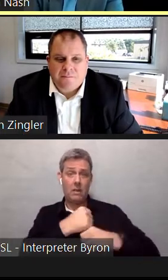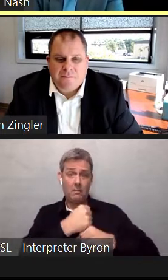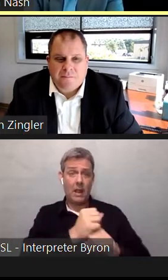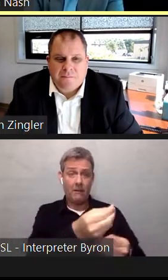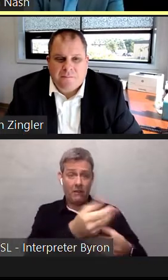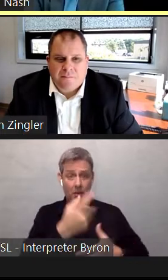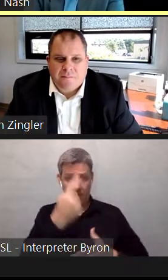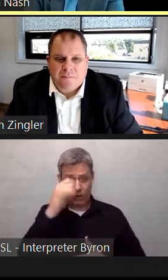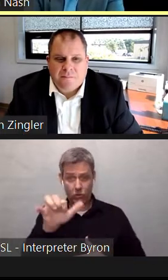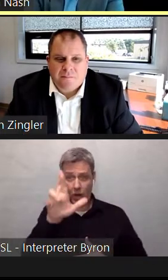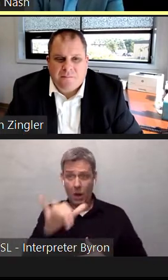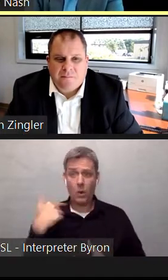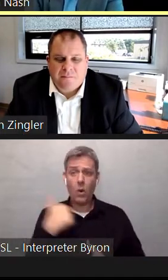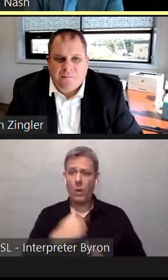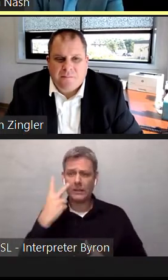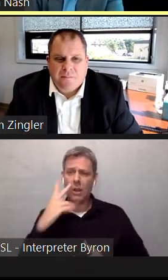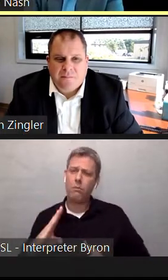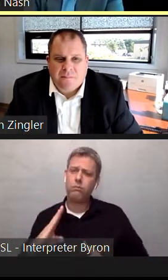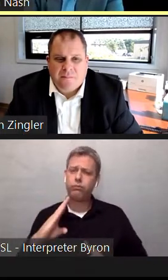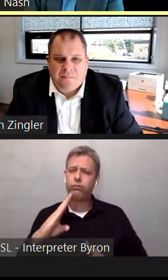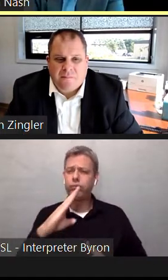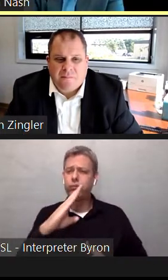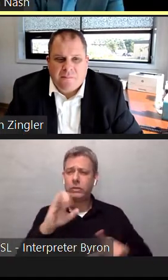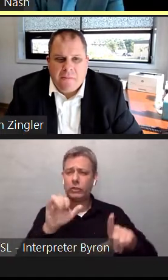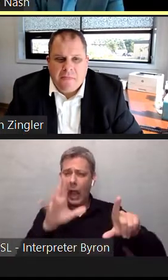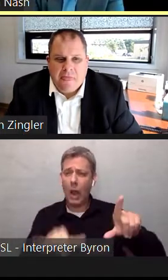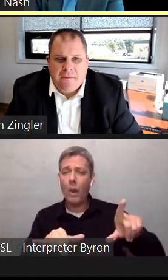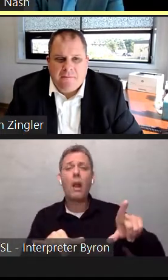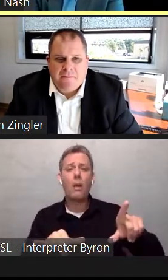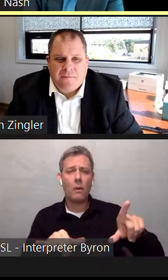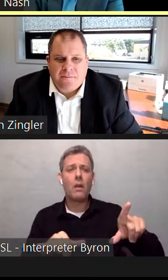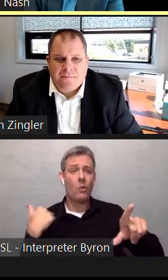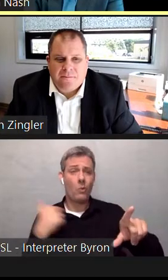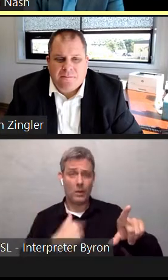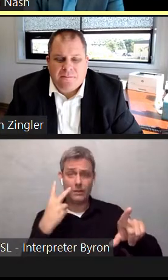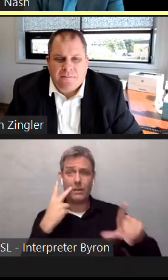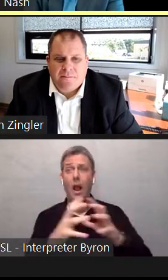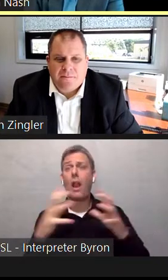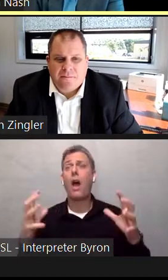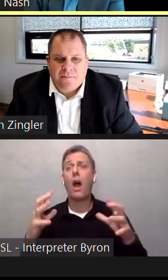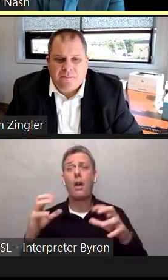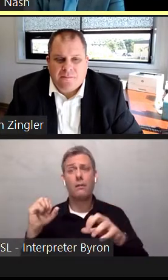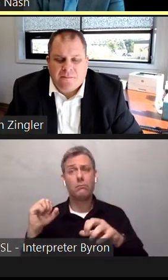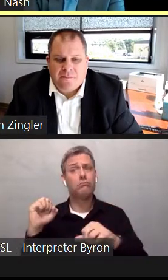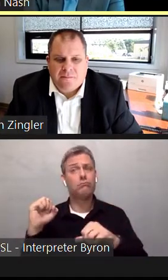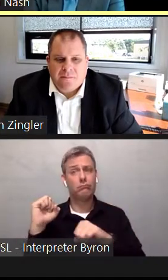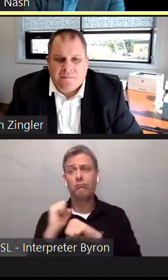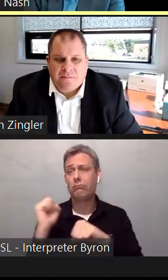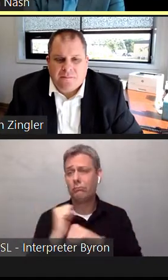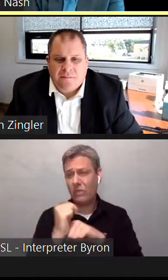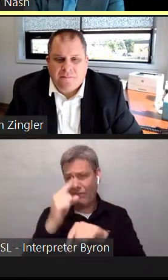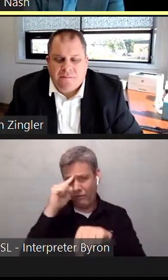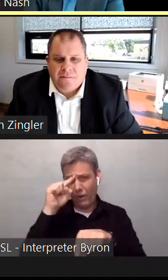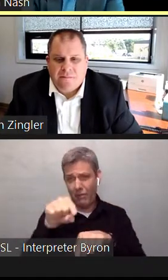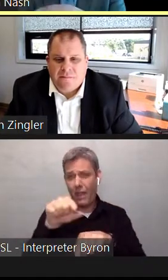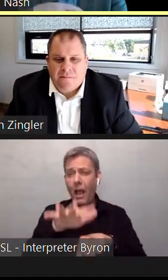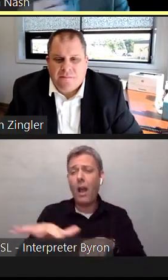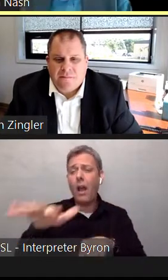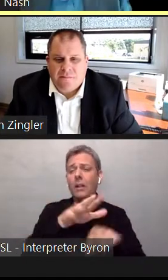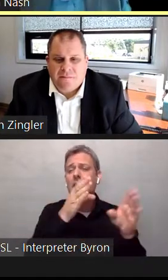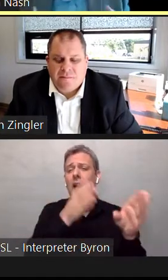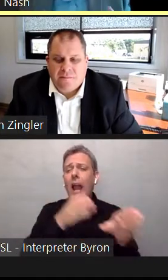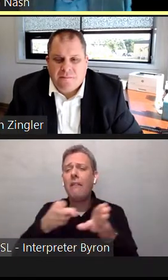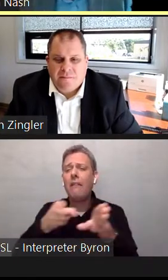we saw the peak in January and February after we did an awful lot of work to get those individuals available to receive